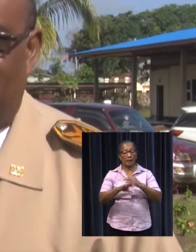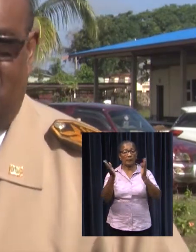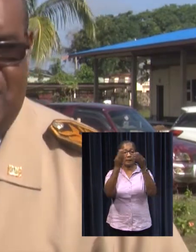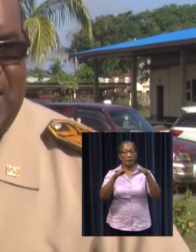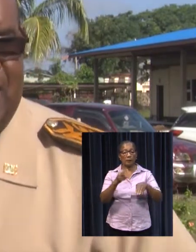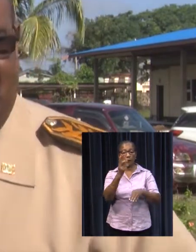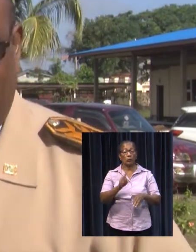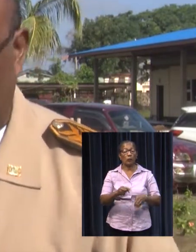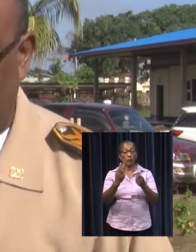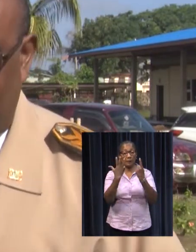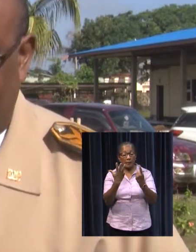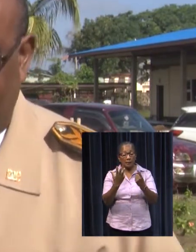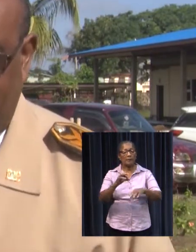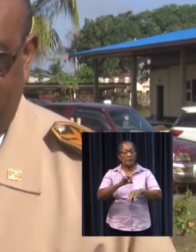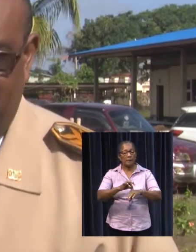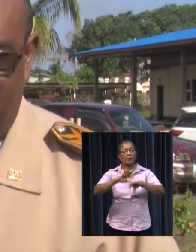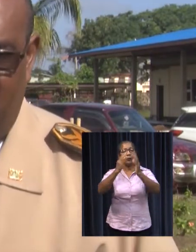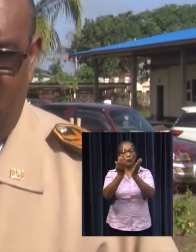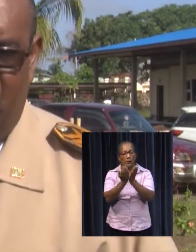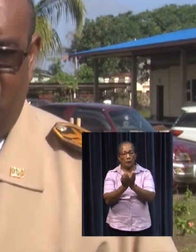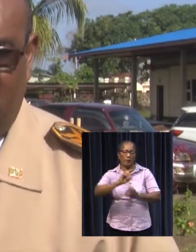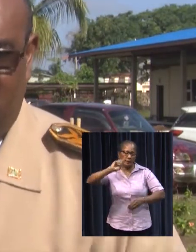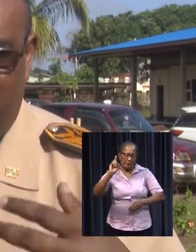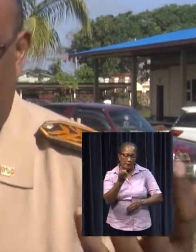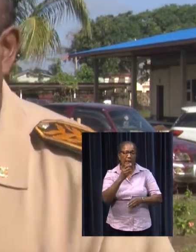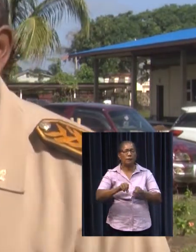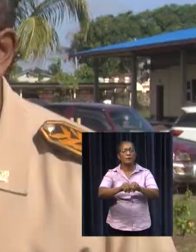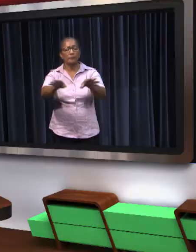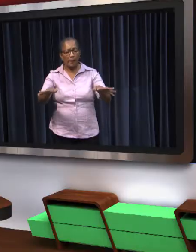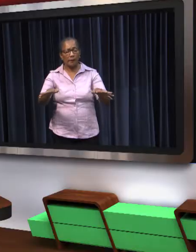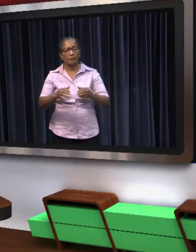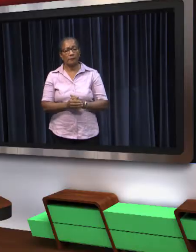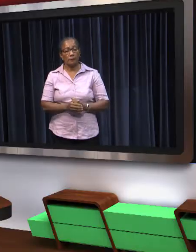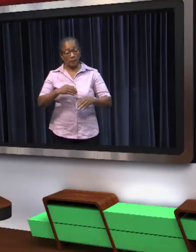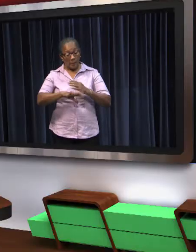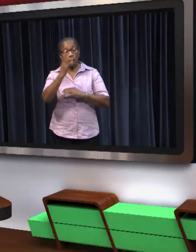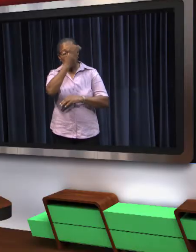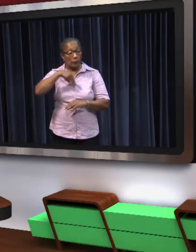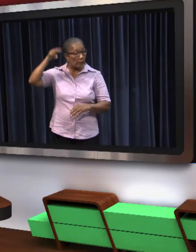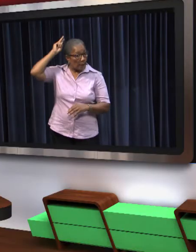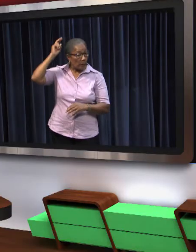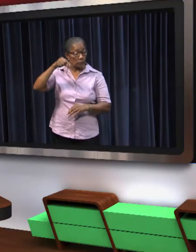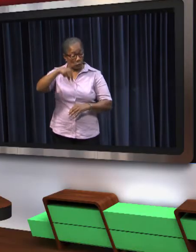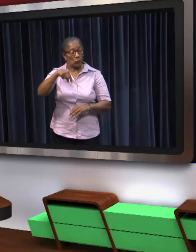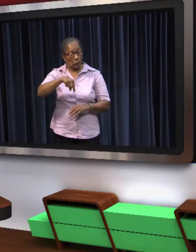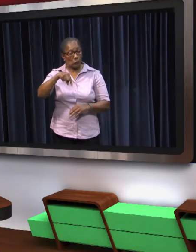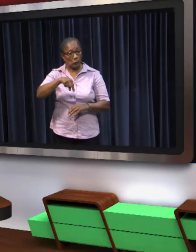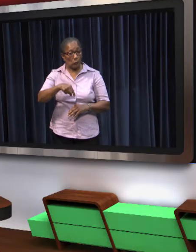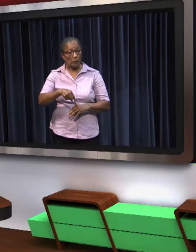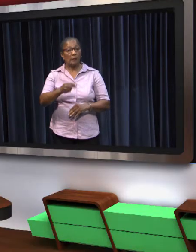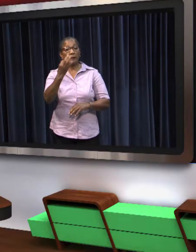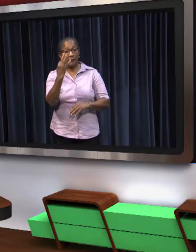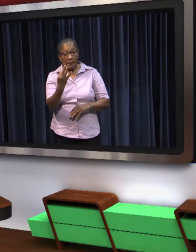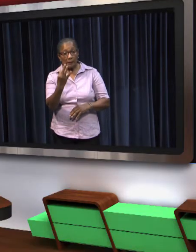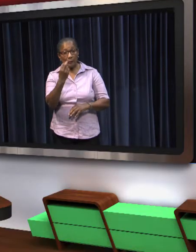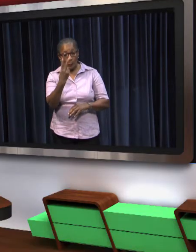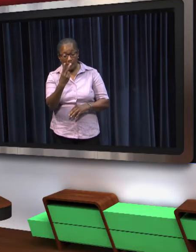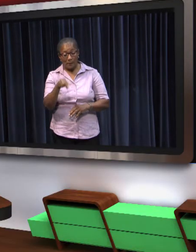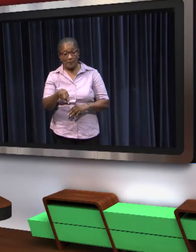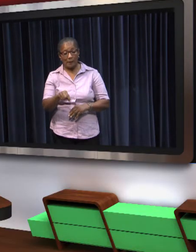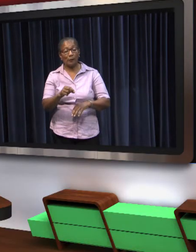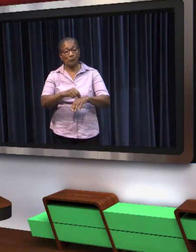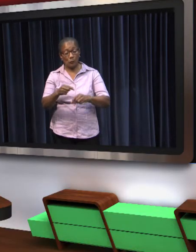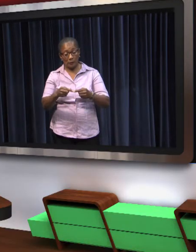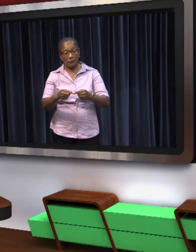the disease is spreading rapidly worldwide. So far in Suriname, three patients have been tested positive. The District